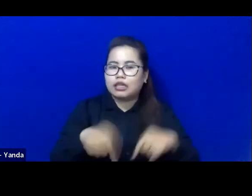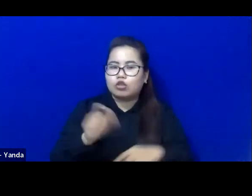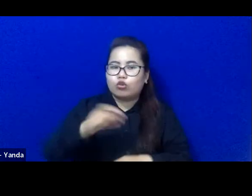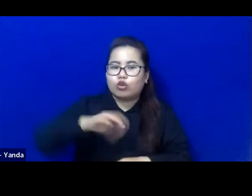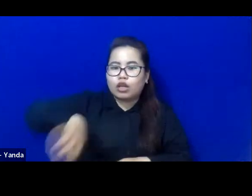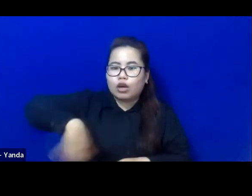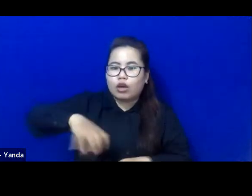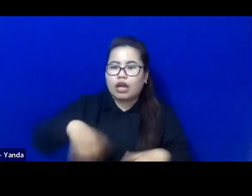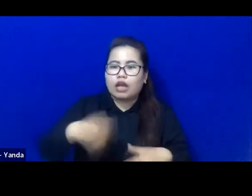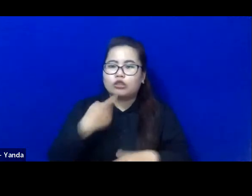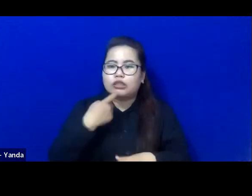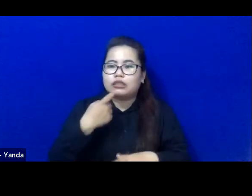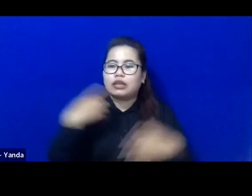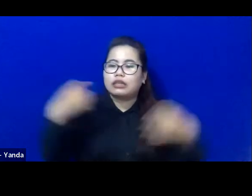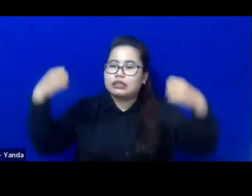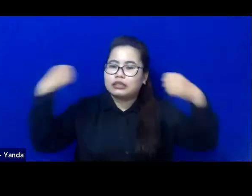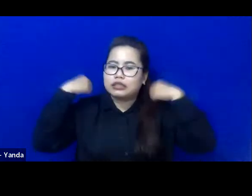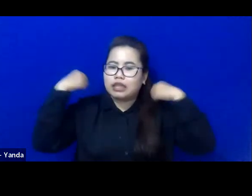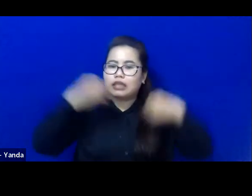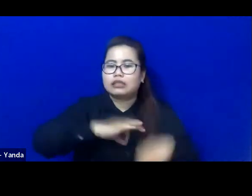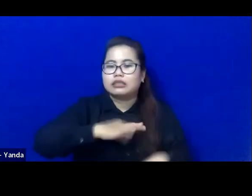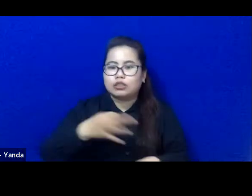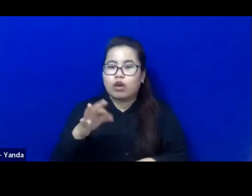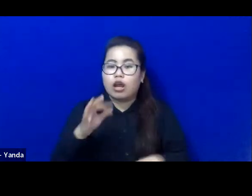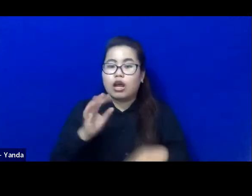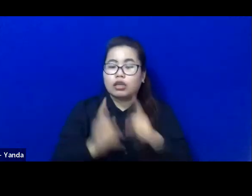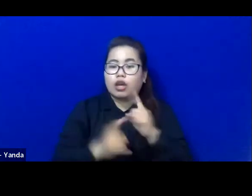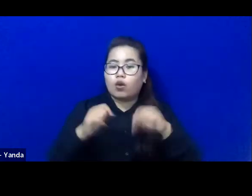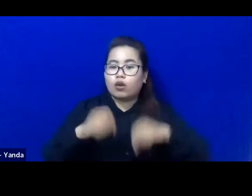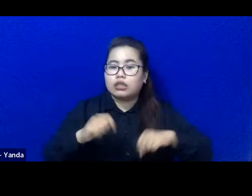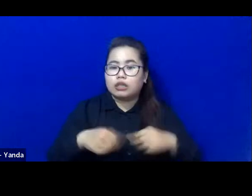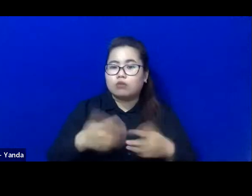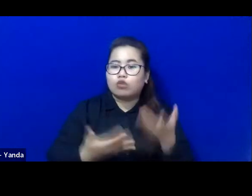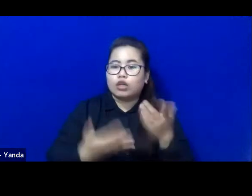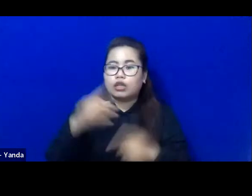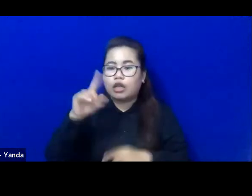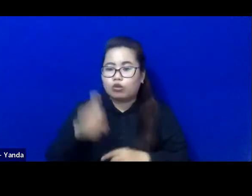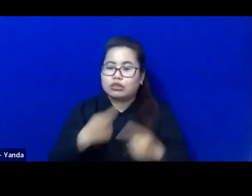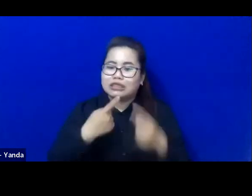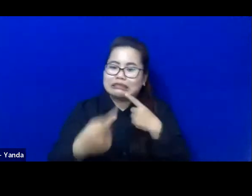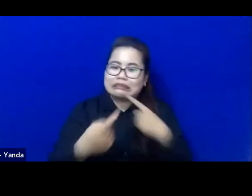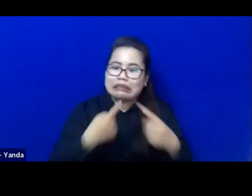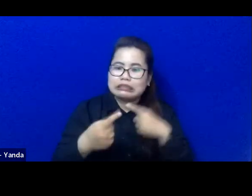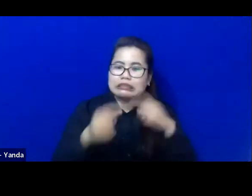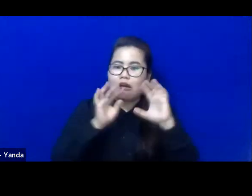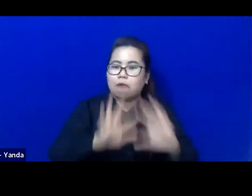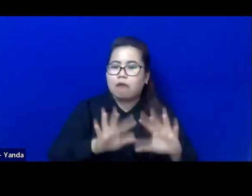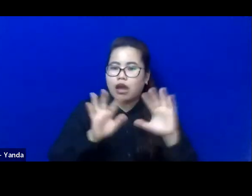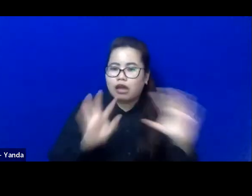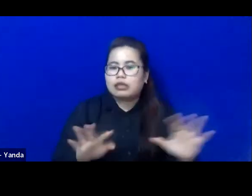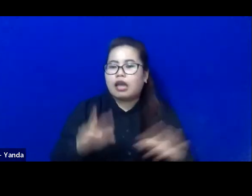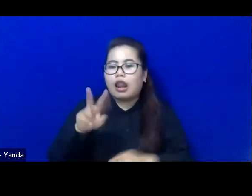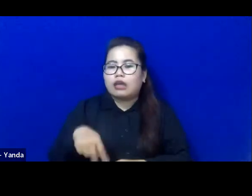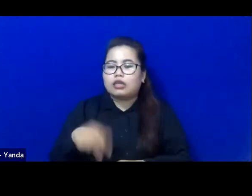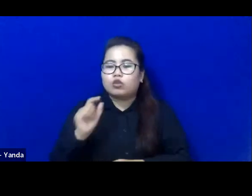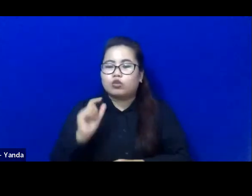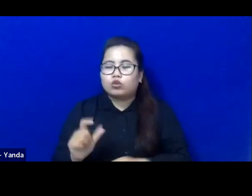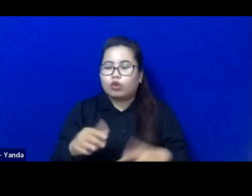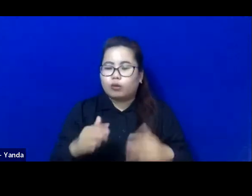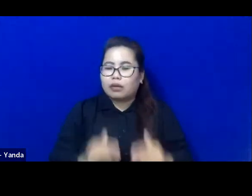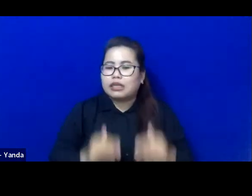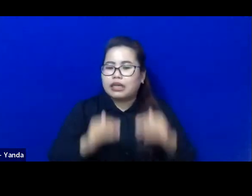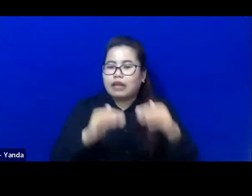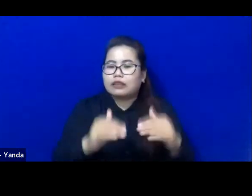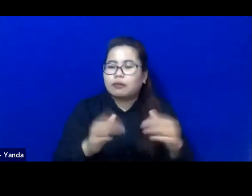the need for more engagement, and also the need to increase our knowledge about mental health